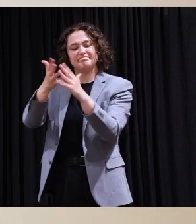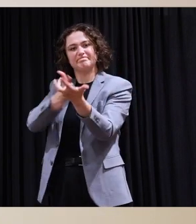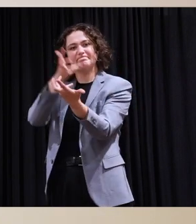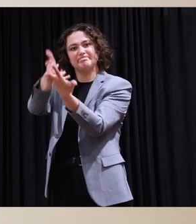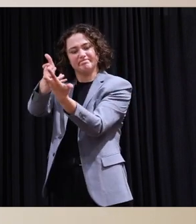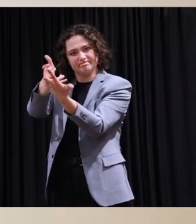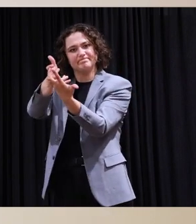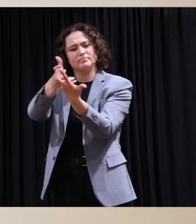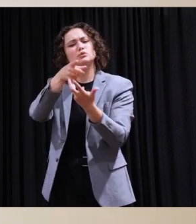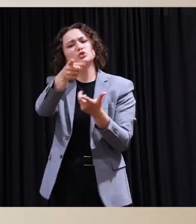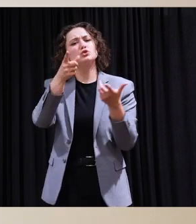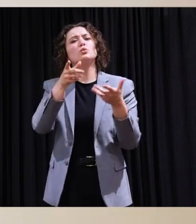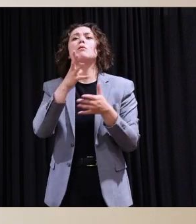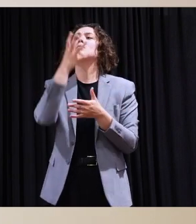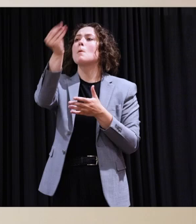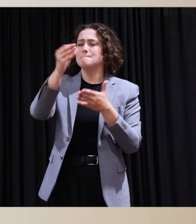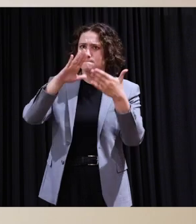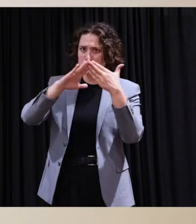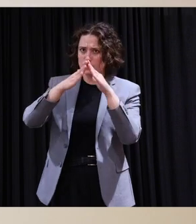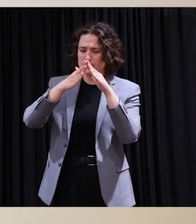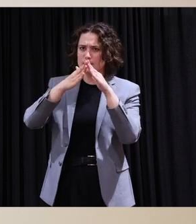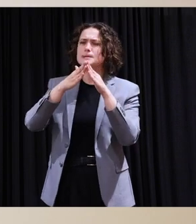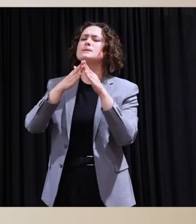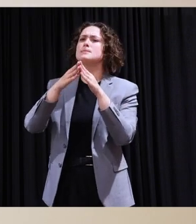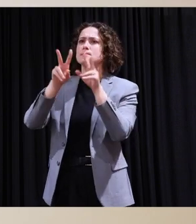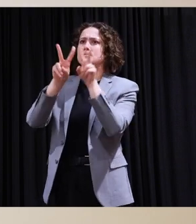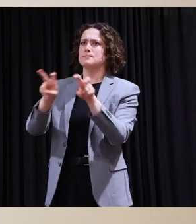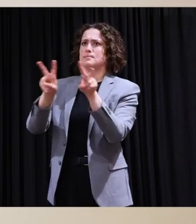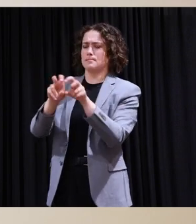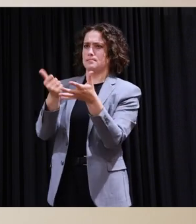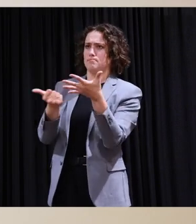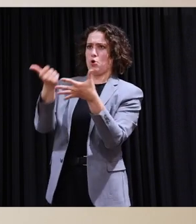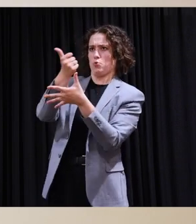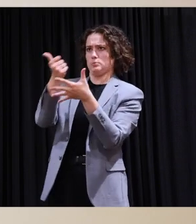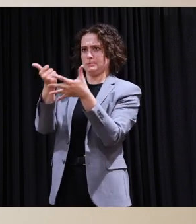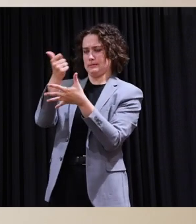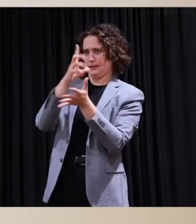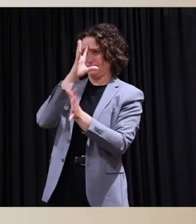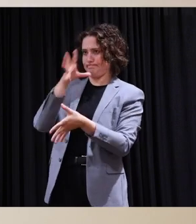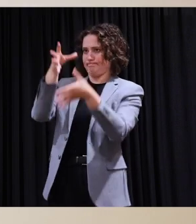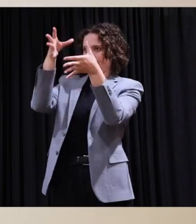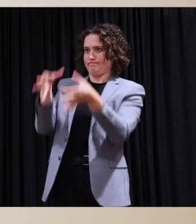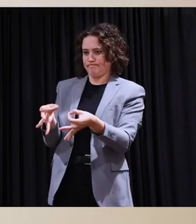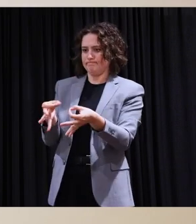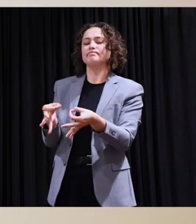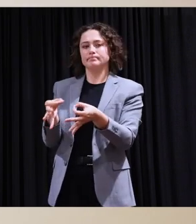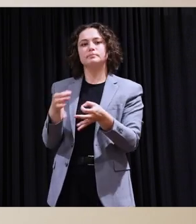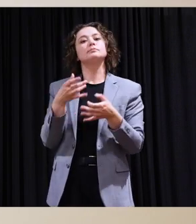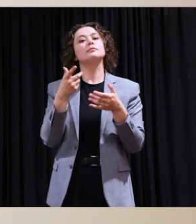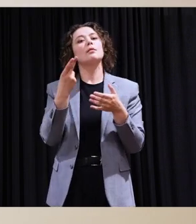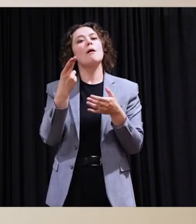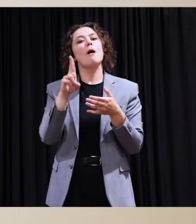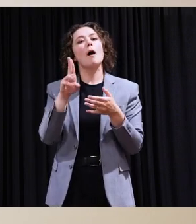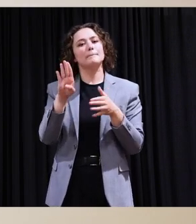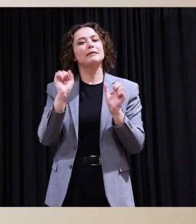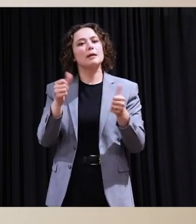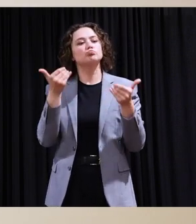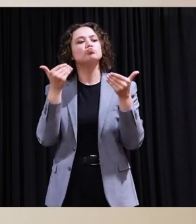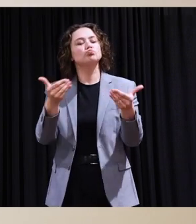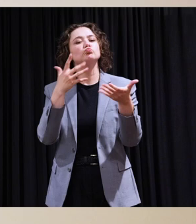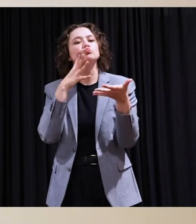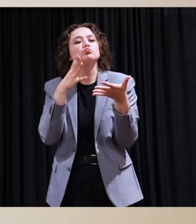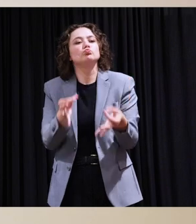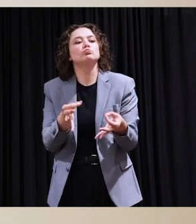determine what you're prioritizing, and then from there you invest in it. We have hubs that are investing in transportation, hubs that are investing in food.